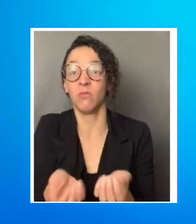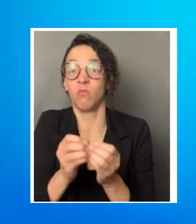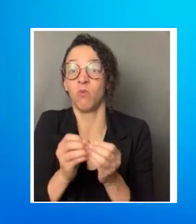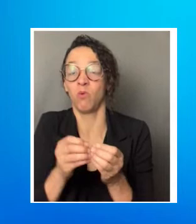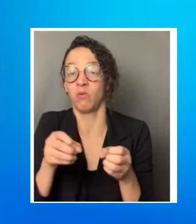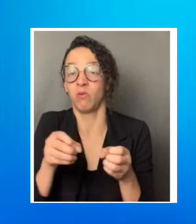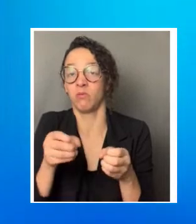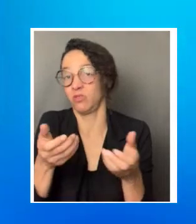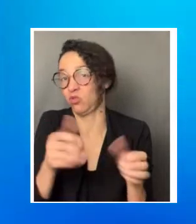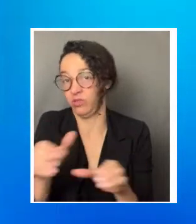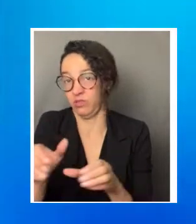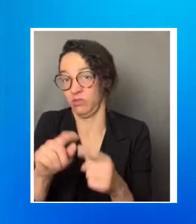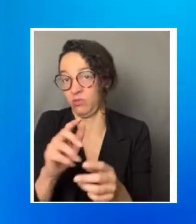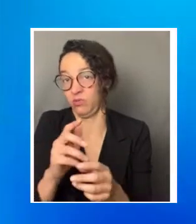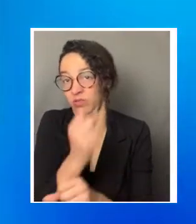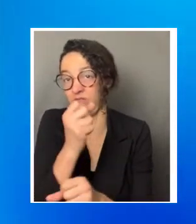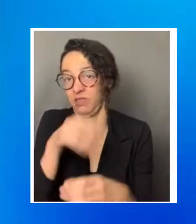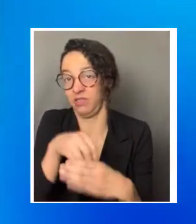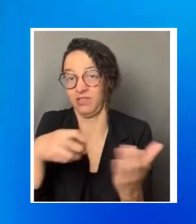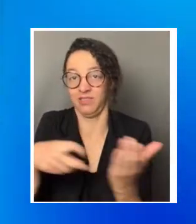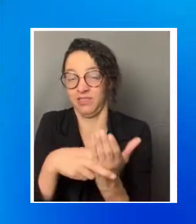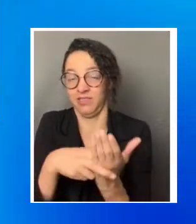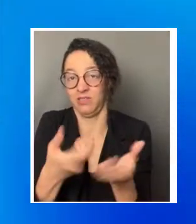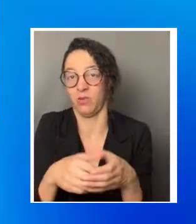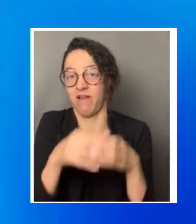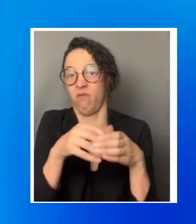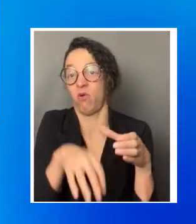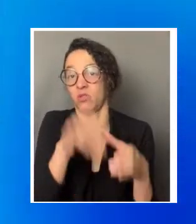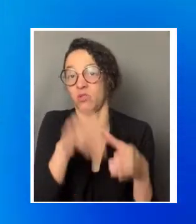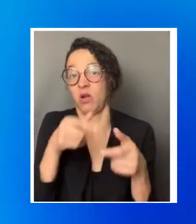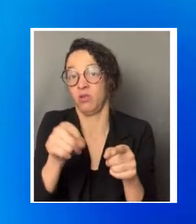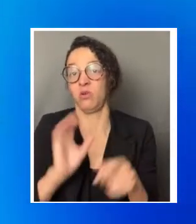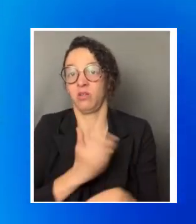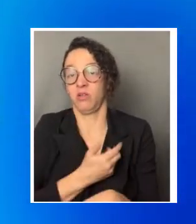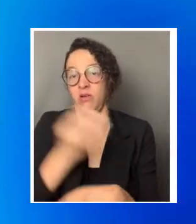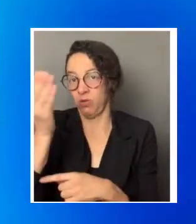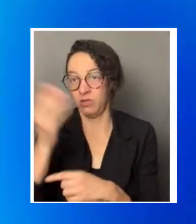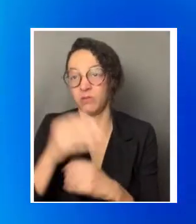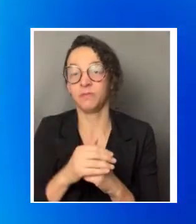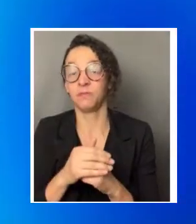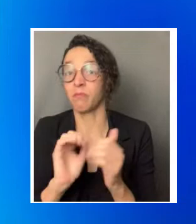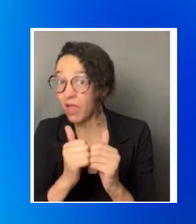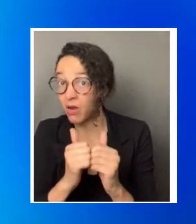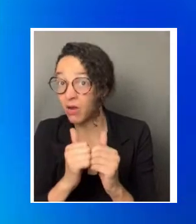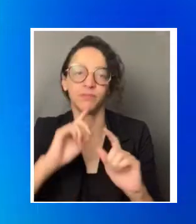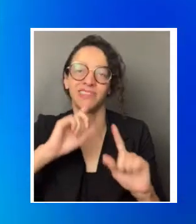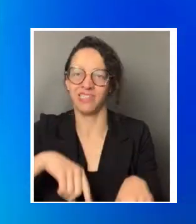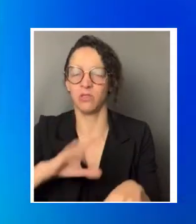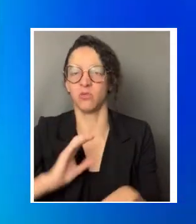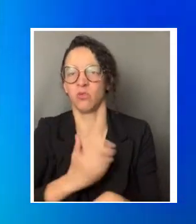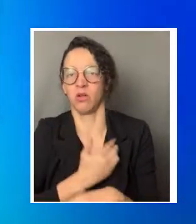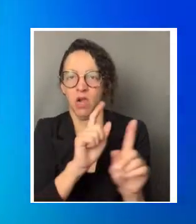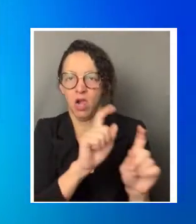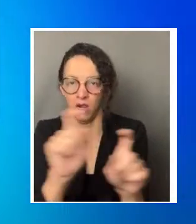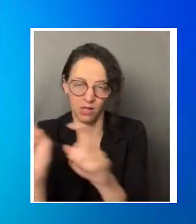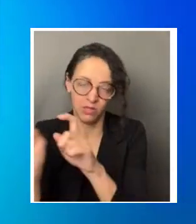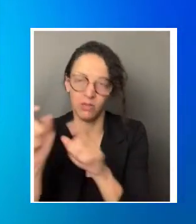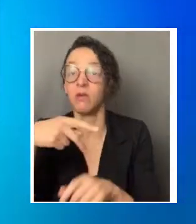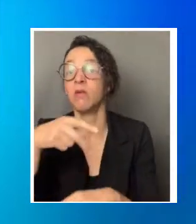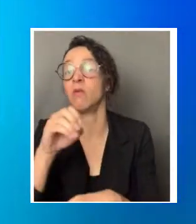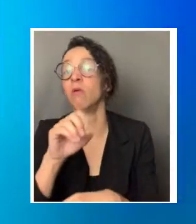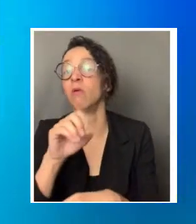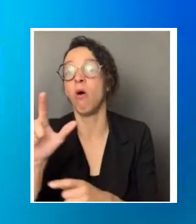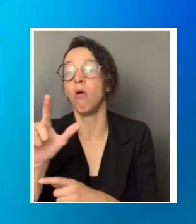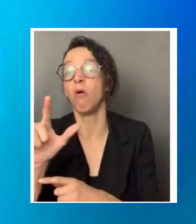raffle drawings throughout our presentation by answering our poll questions about things we discuss in our